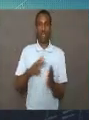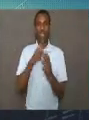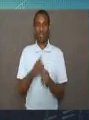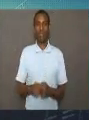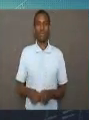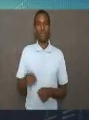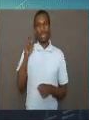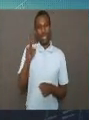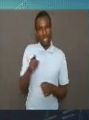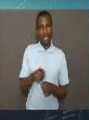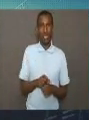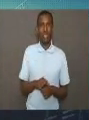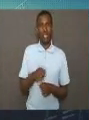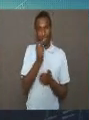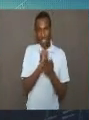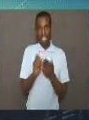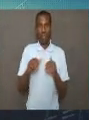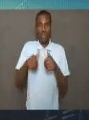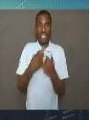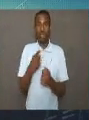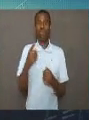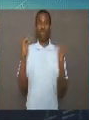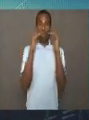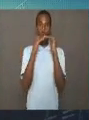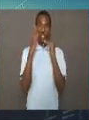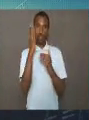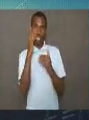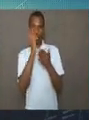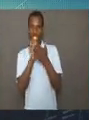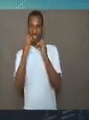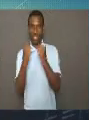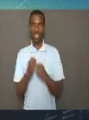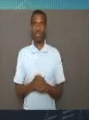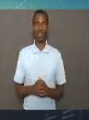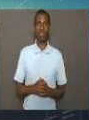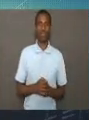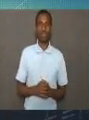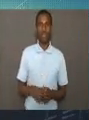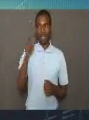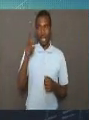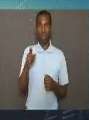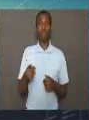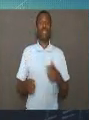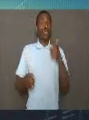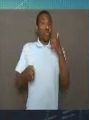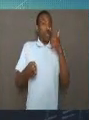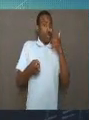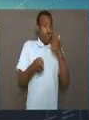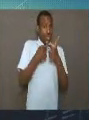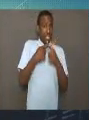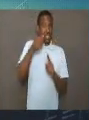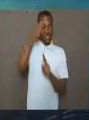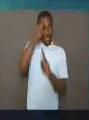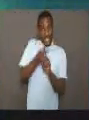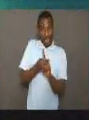This can be written in the form of an equation to satisfy the second law of